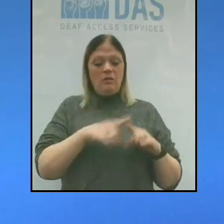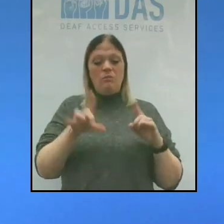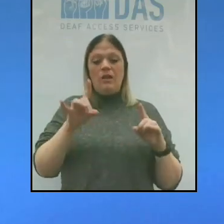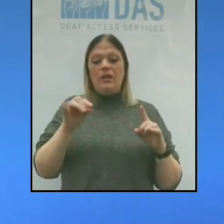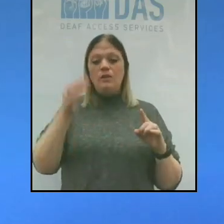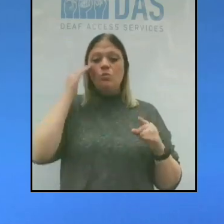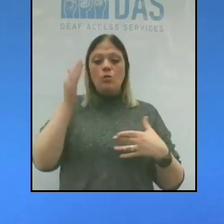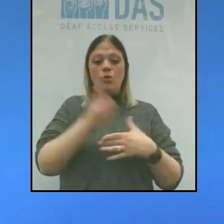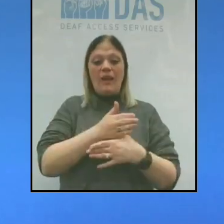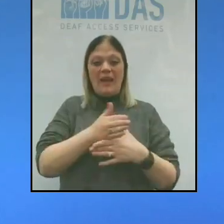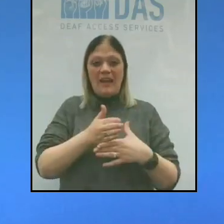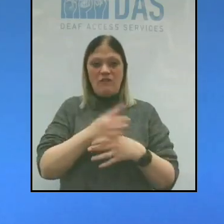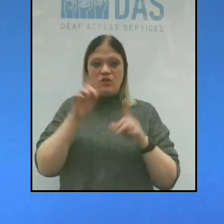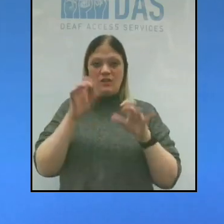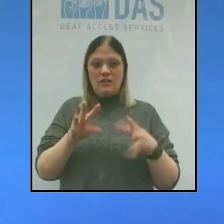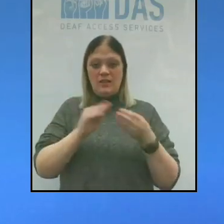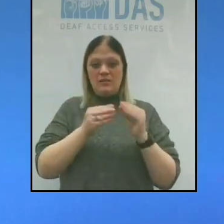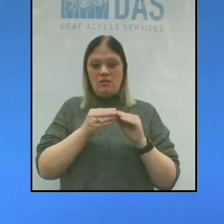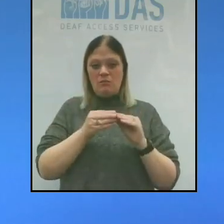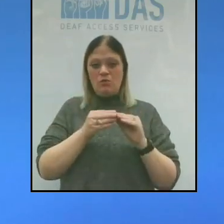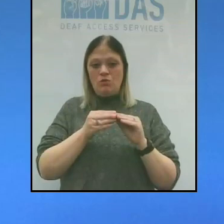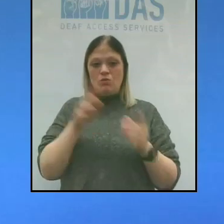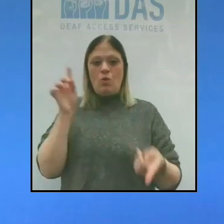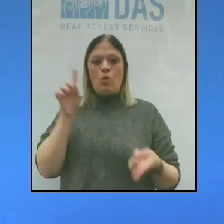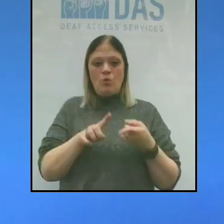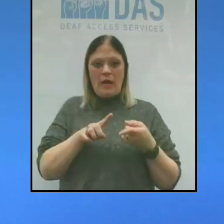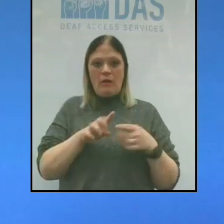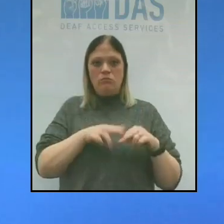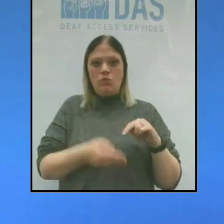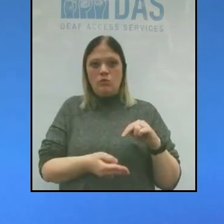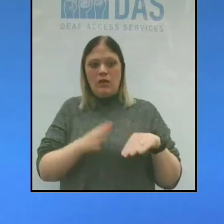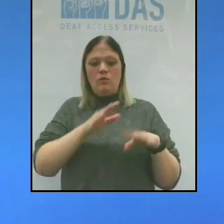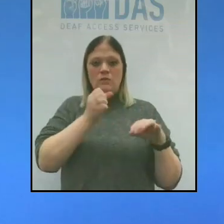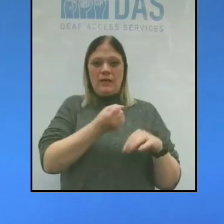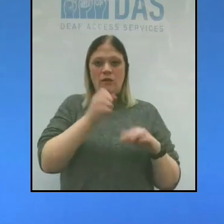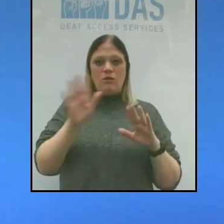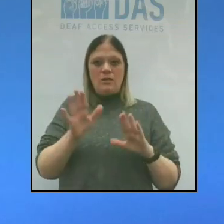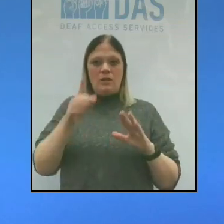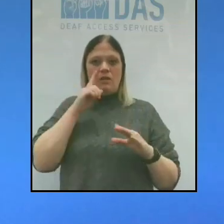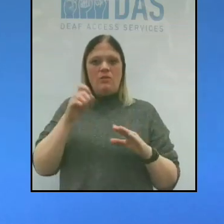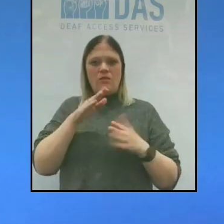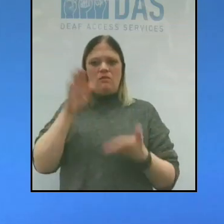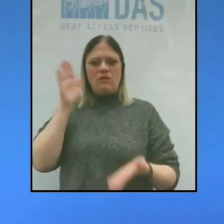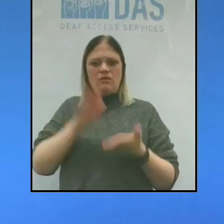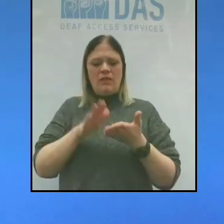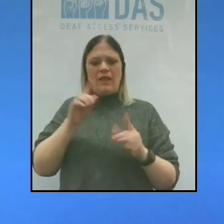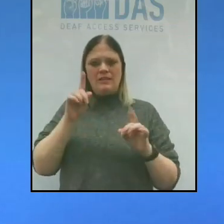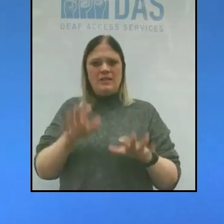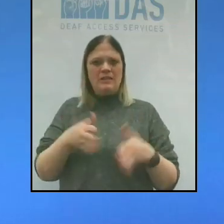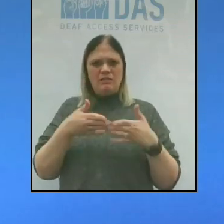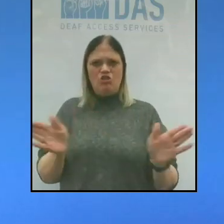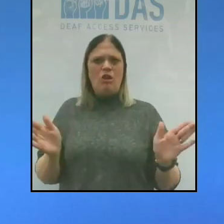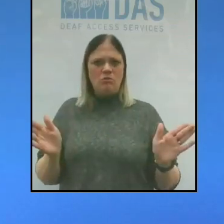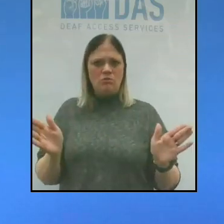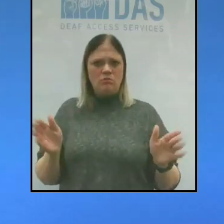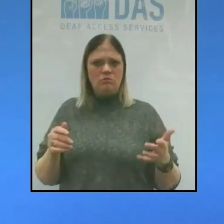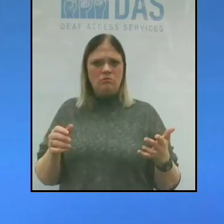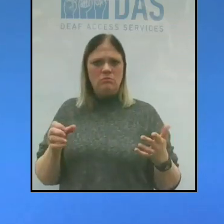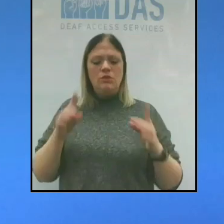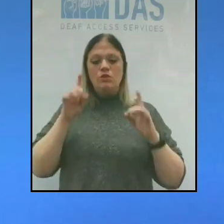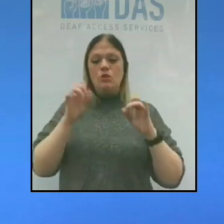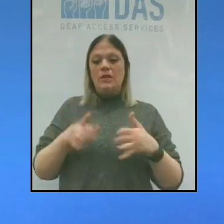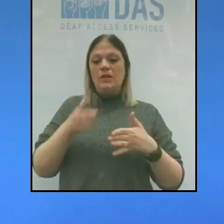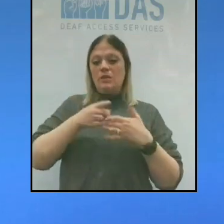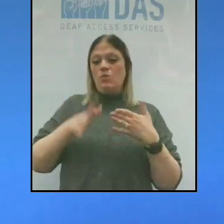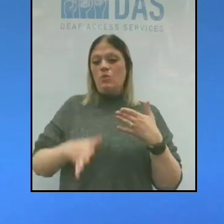that on average the test numbers go down on Saturday and Sunday just because there's less testing. In general, the testing